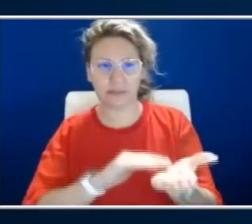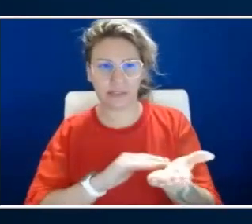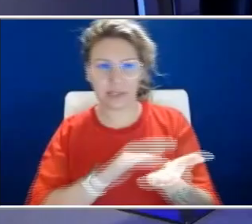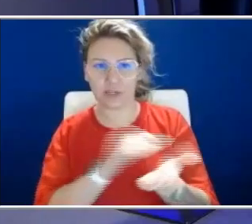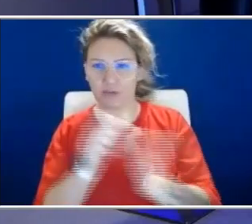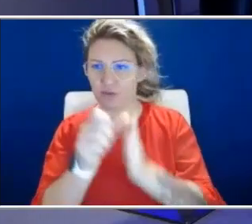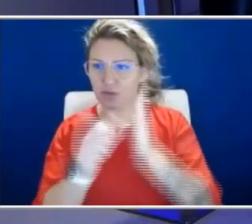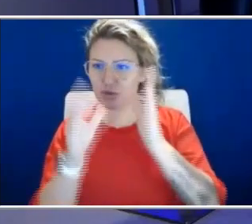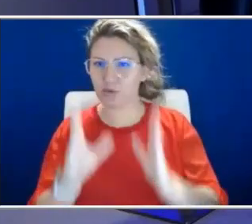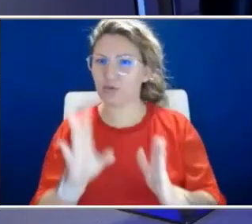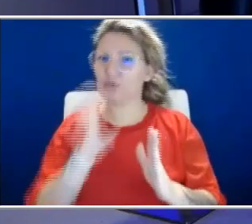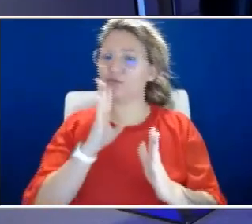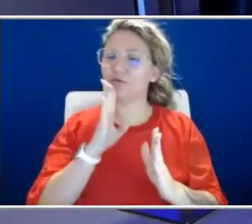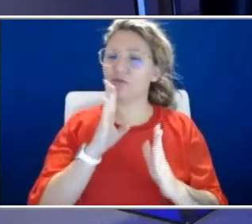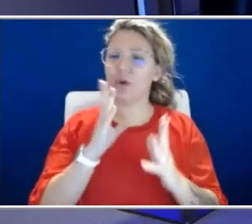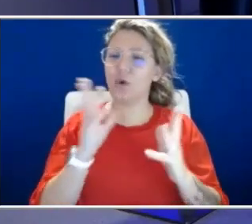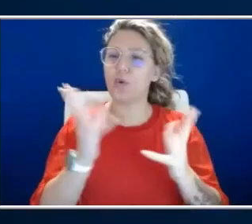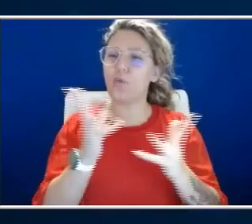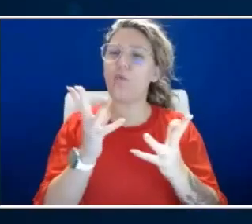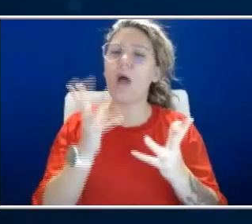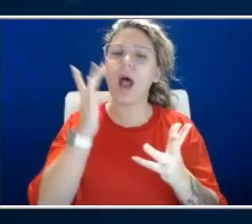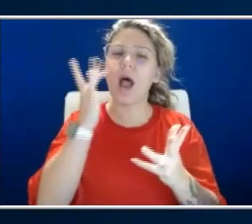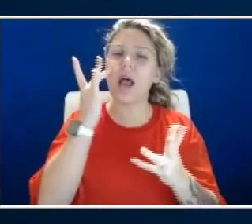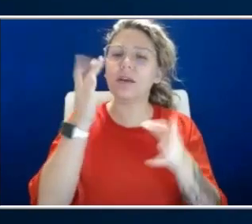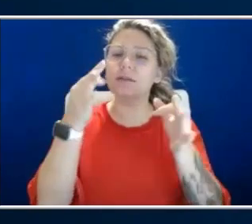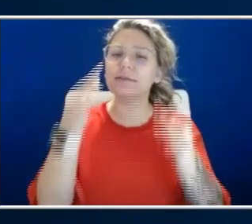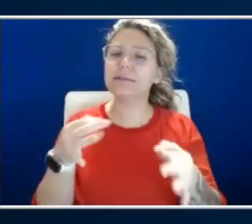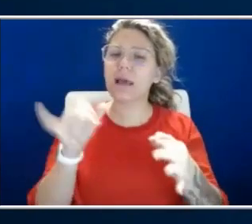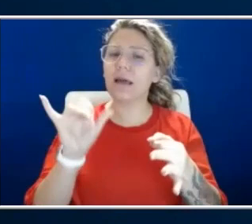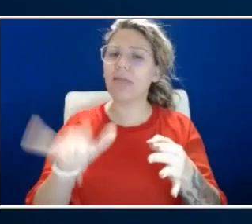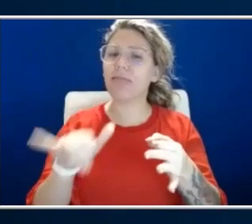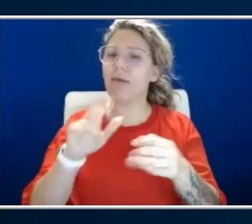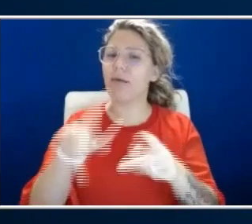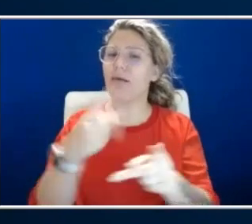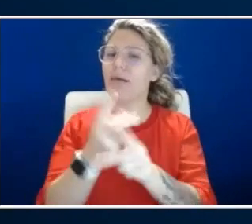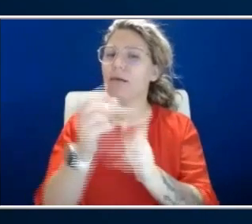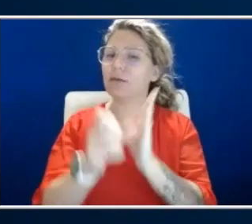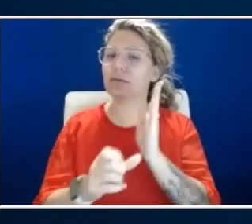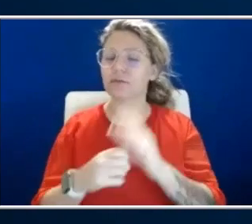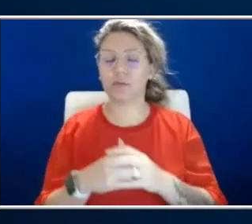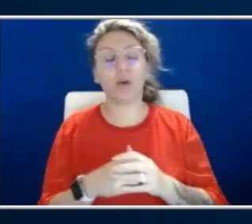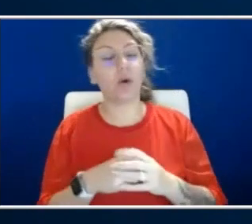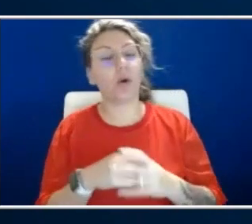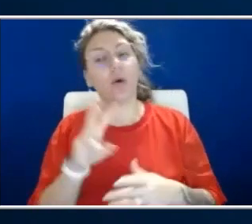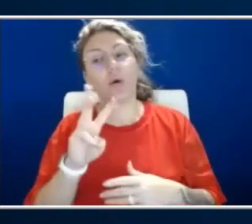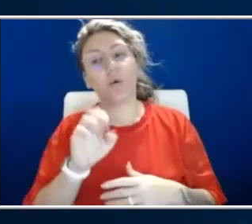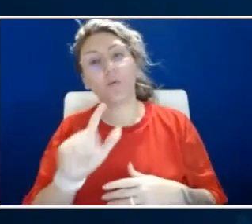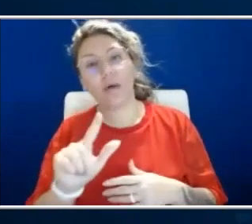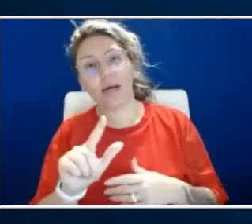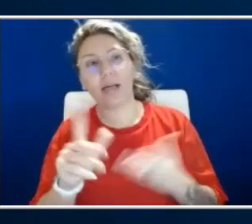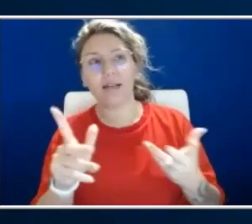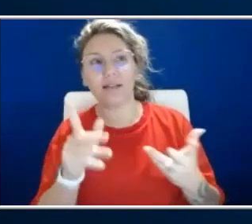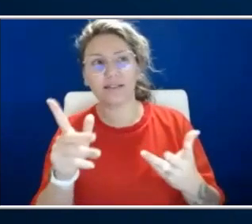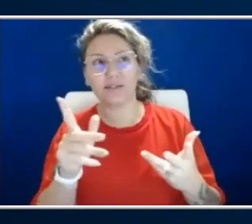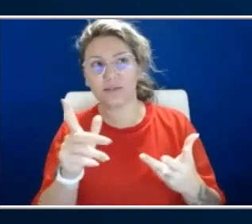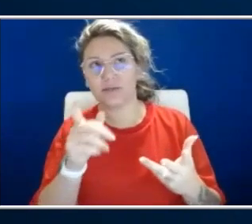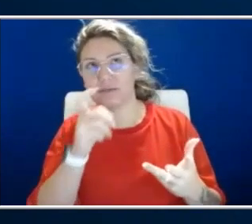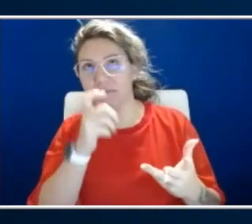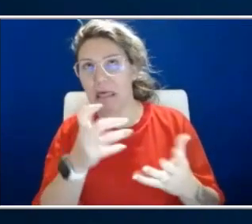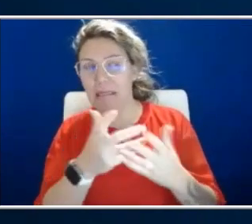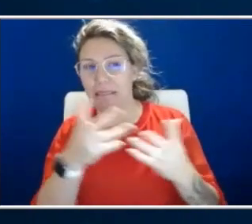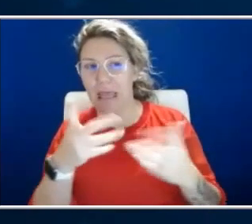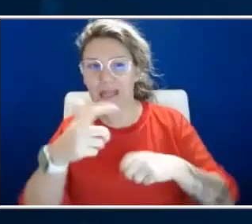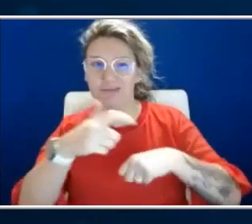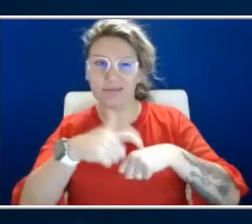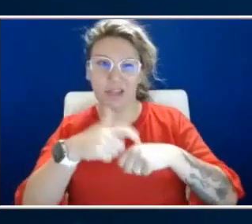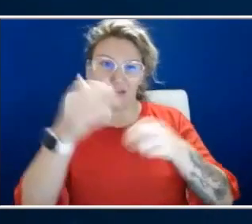as well. What made you pick that choice? Well, it didn't take me much time to decide on it.